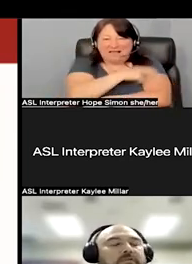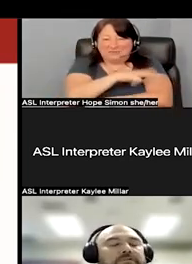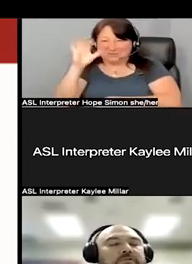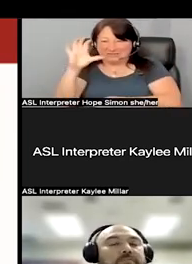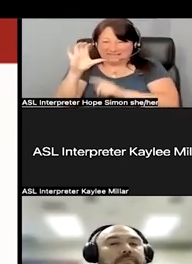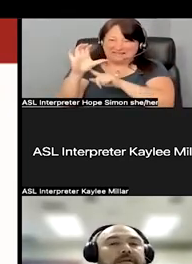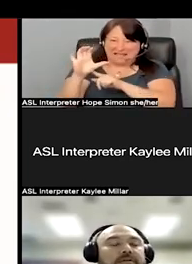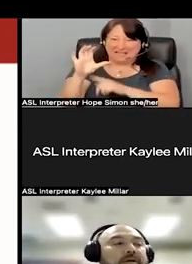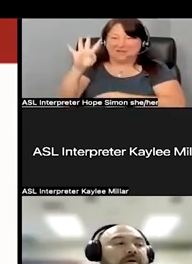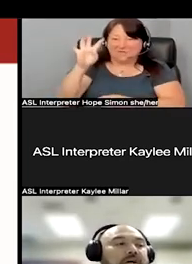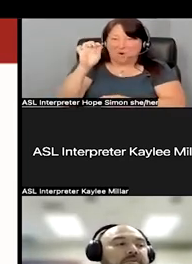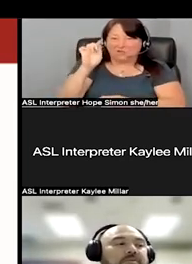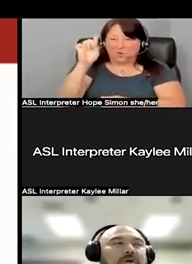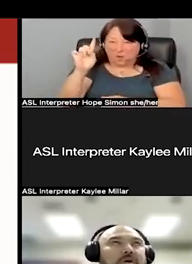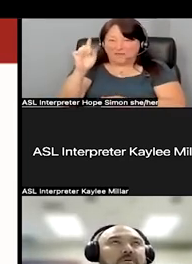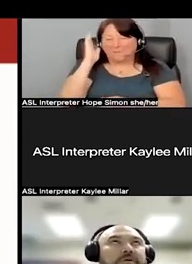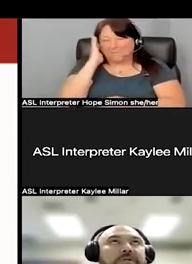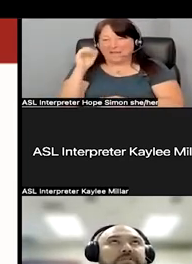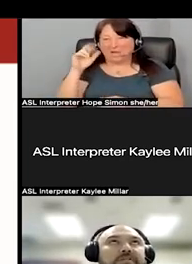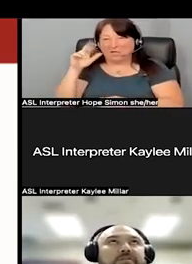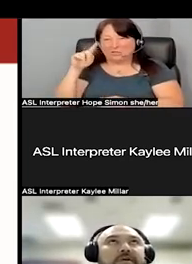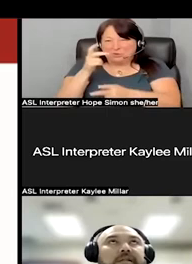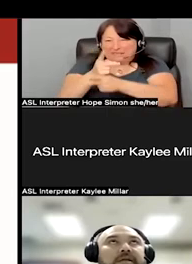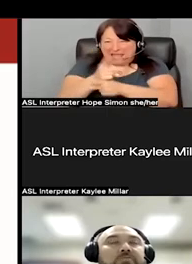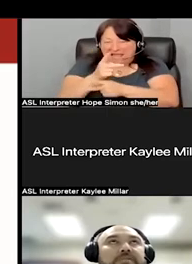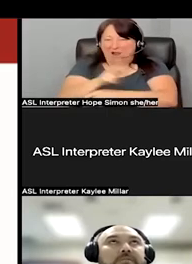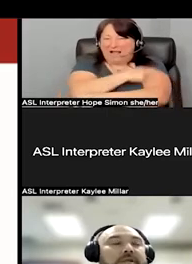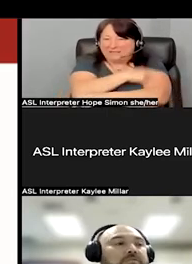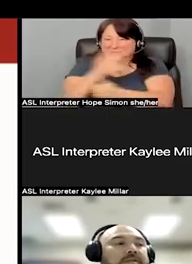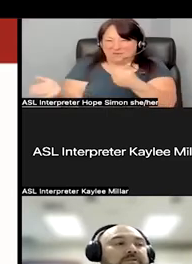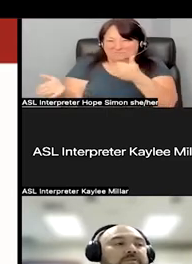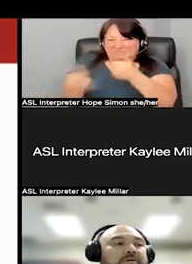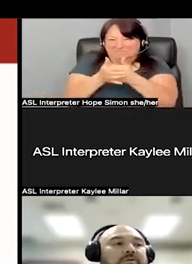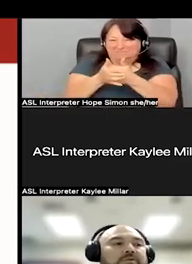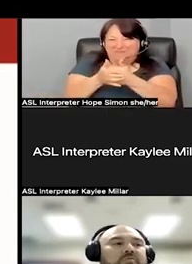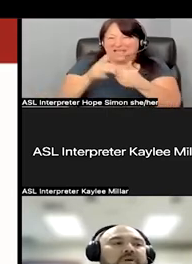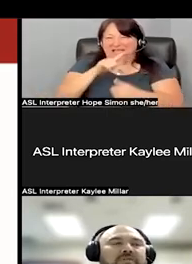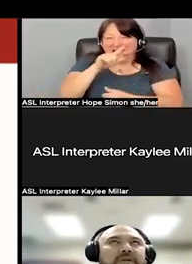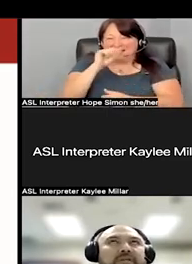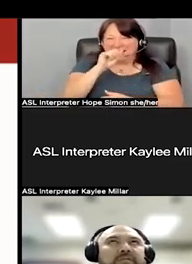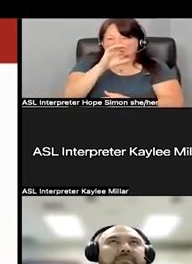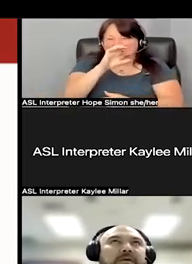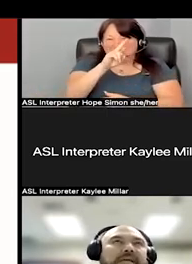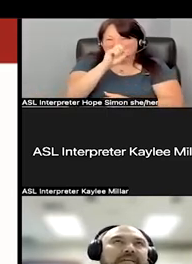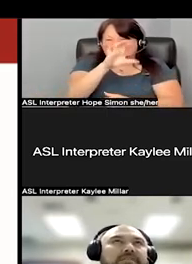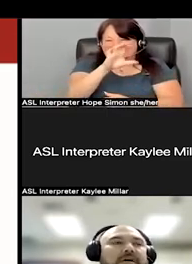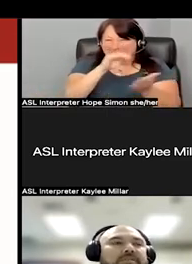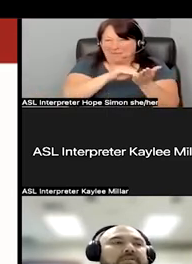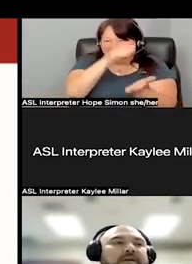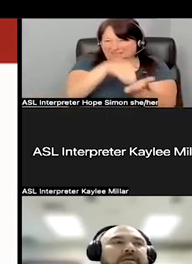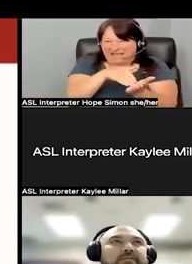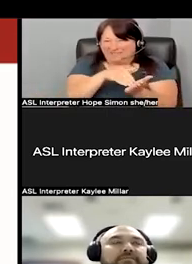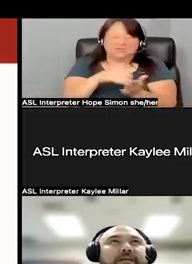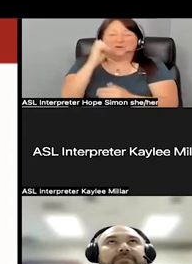is a 401-bed acute care hospital. We're adjacent to LAUSC Medical Center, which we are located east of